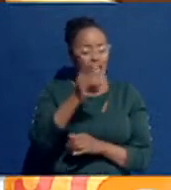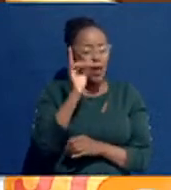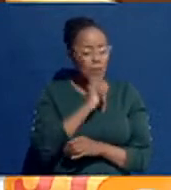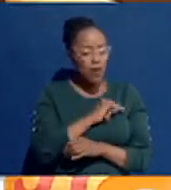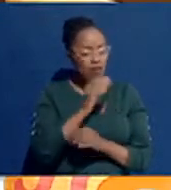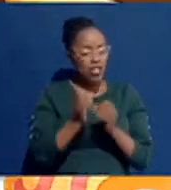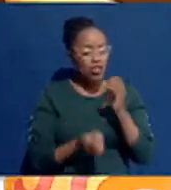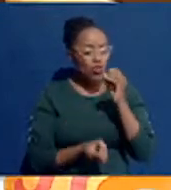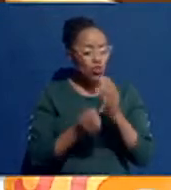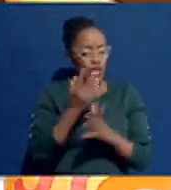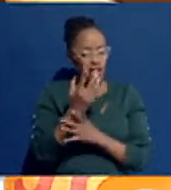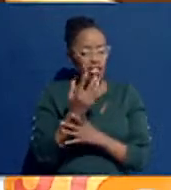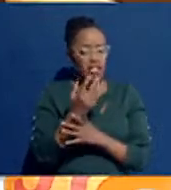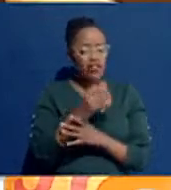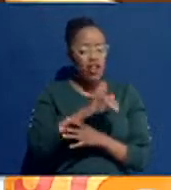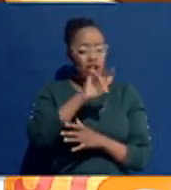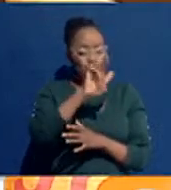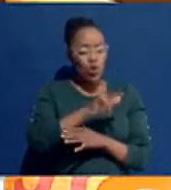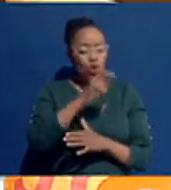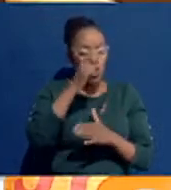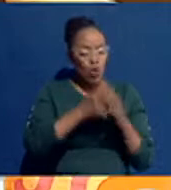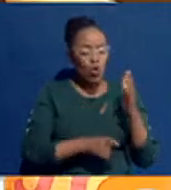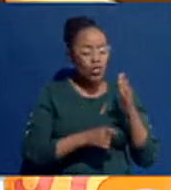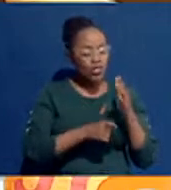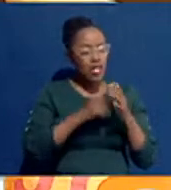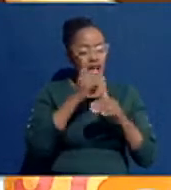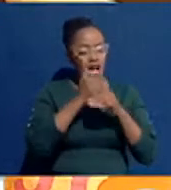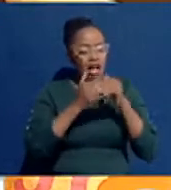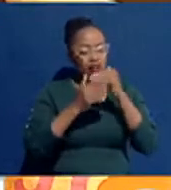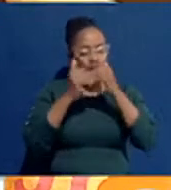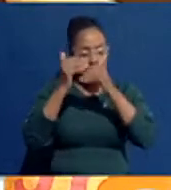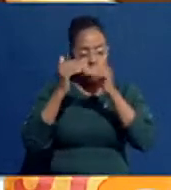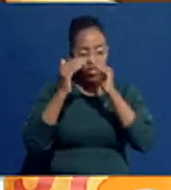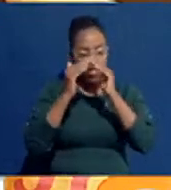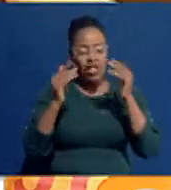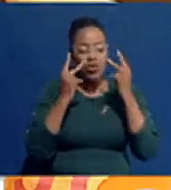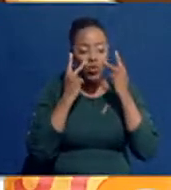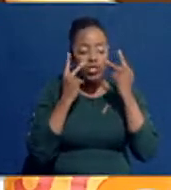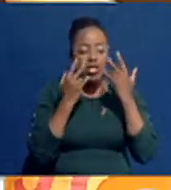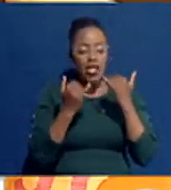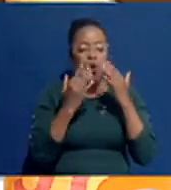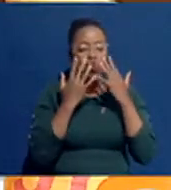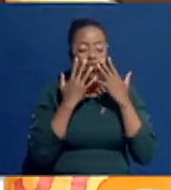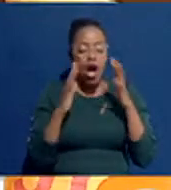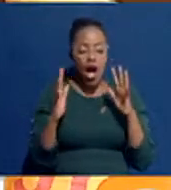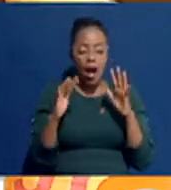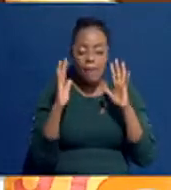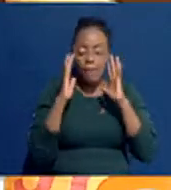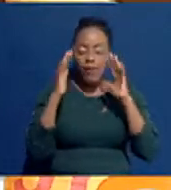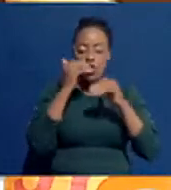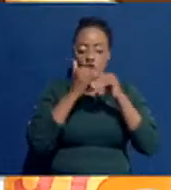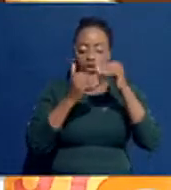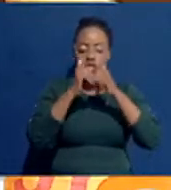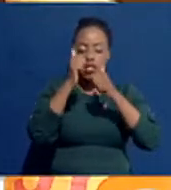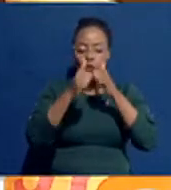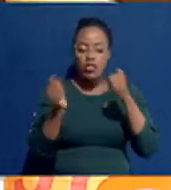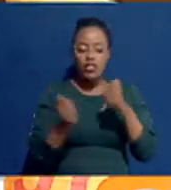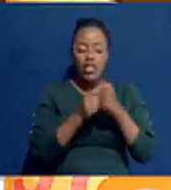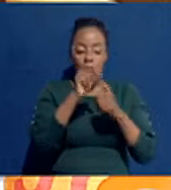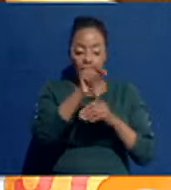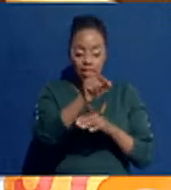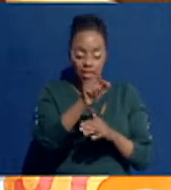launch the low-cost housing projects. Go there and see the massive construction that is going on. That